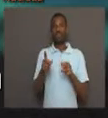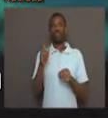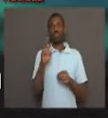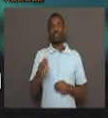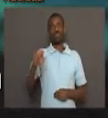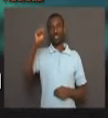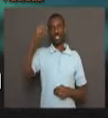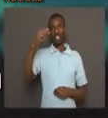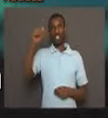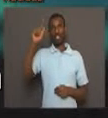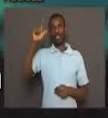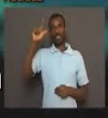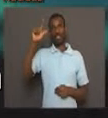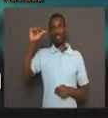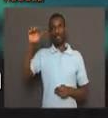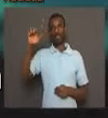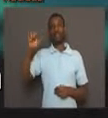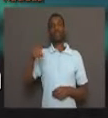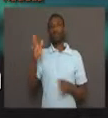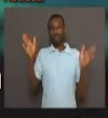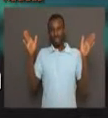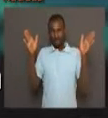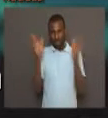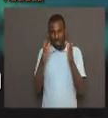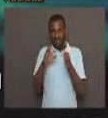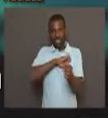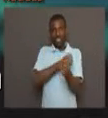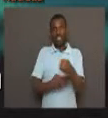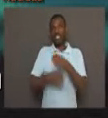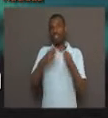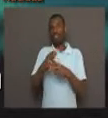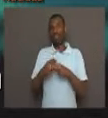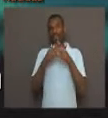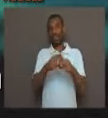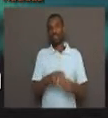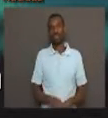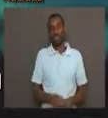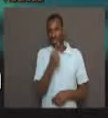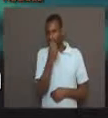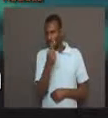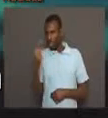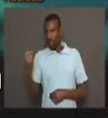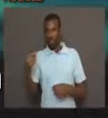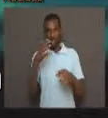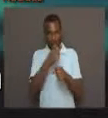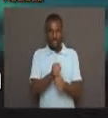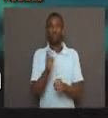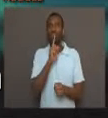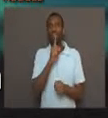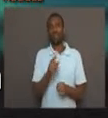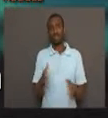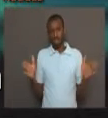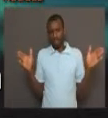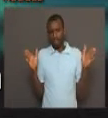specific energy levels. Each ring can only contain a